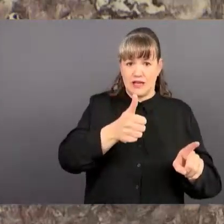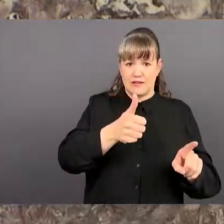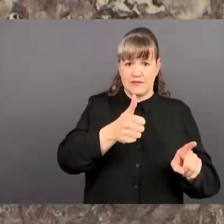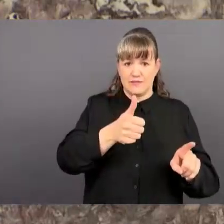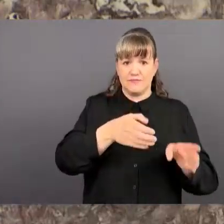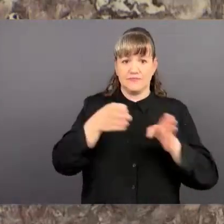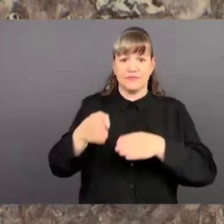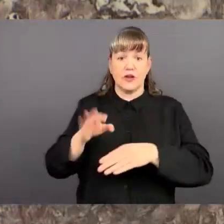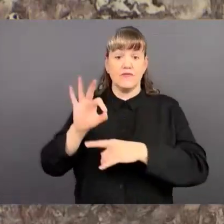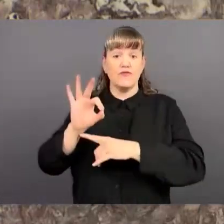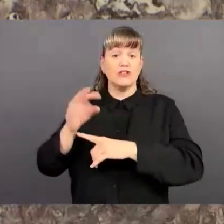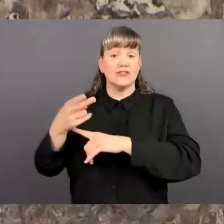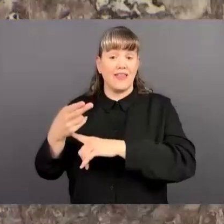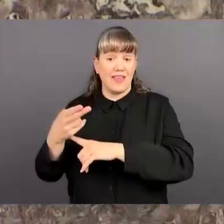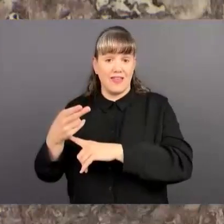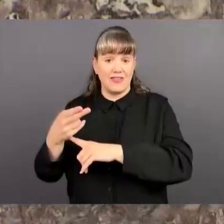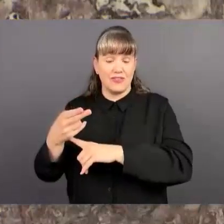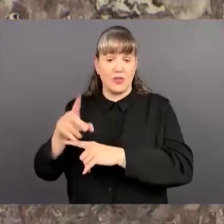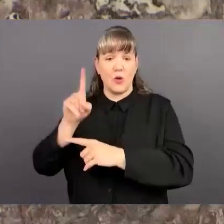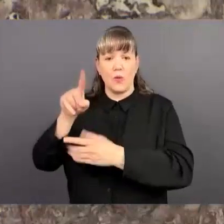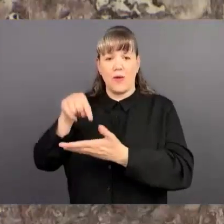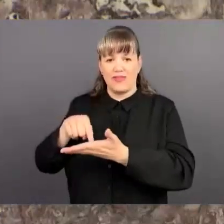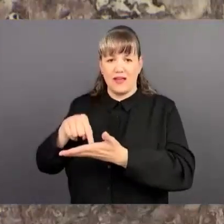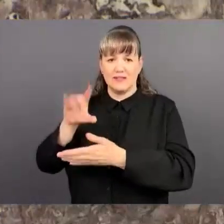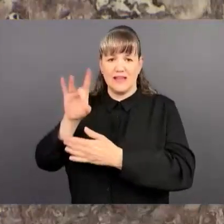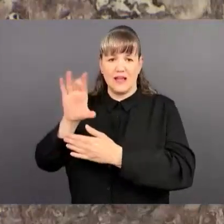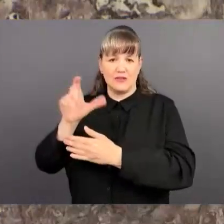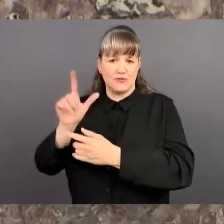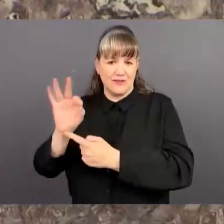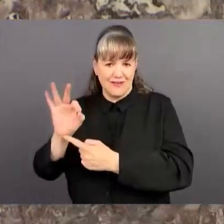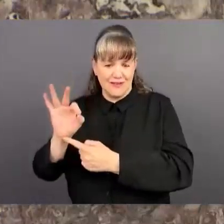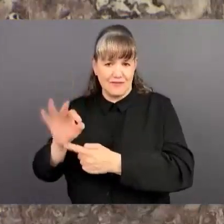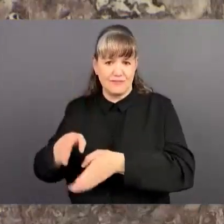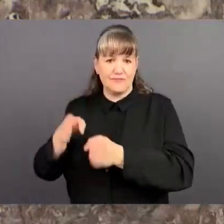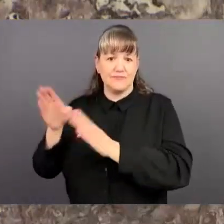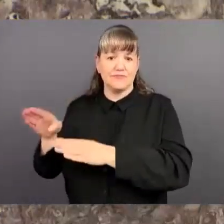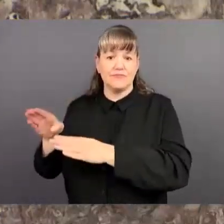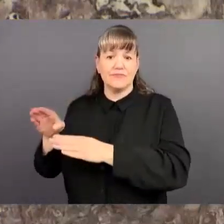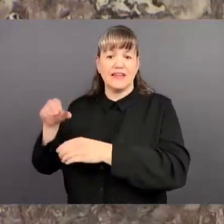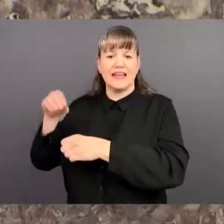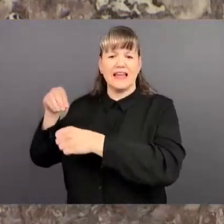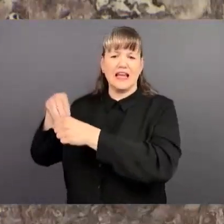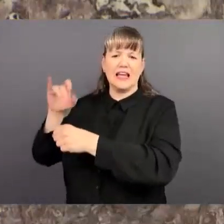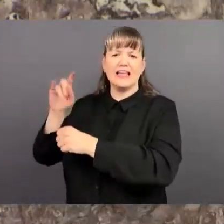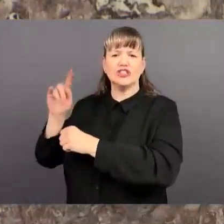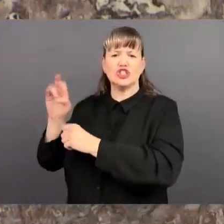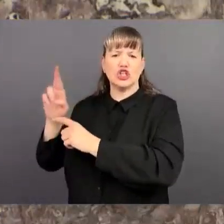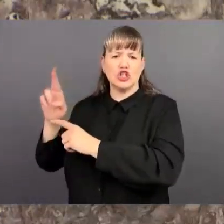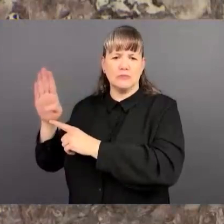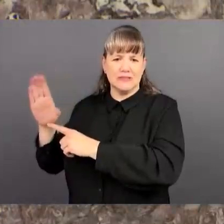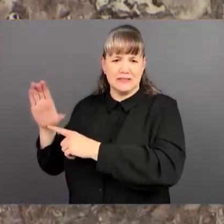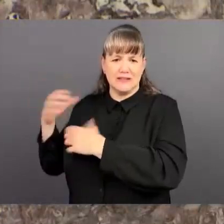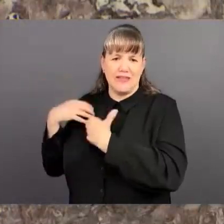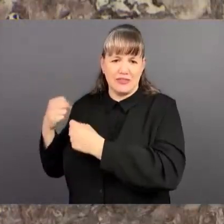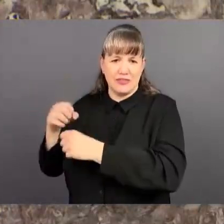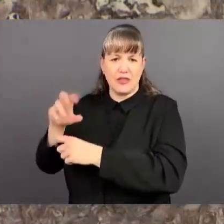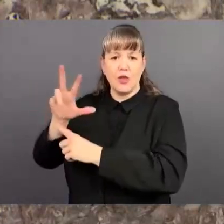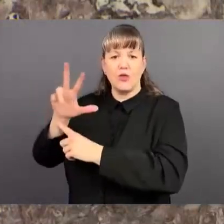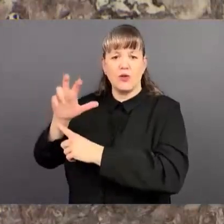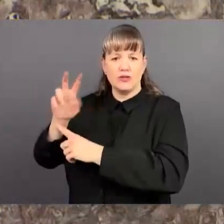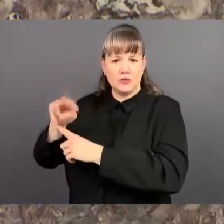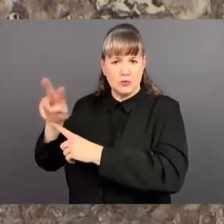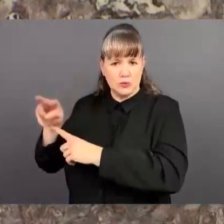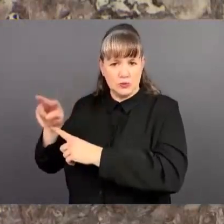Interior Health, 322 in Northern Health, and 2,202 in Vancouver Coastal. Mr.